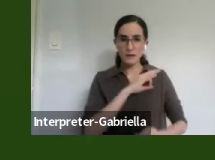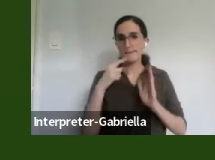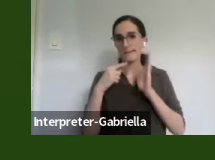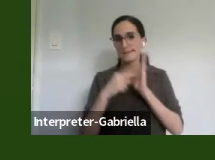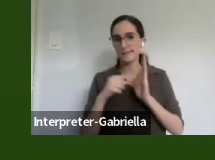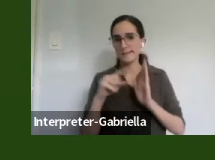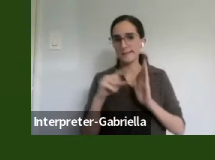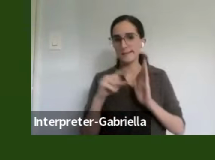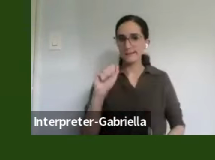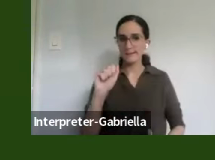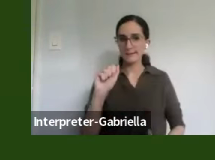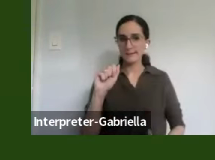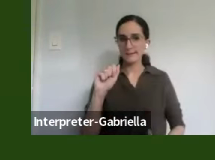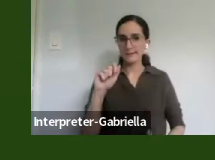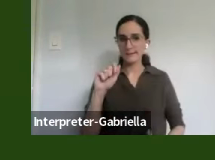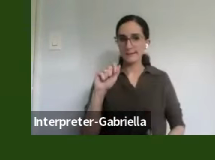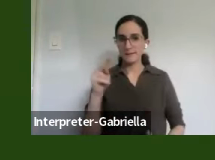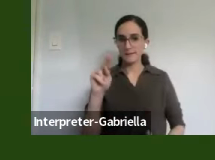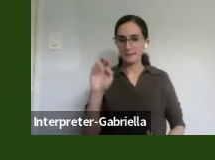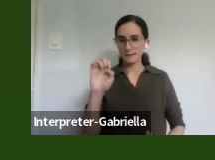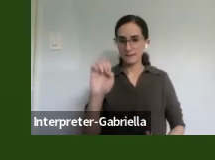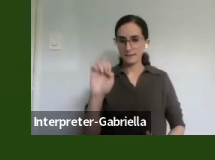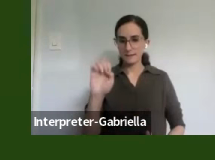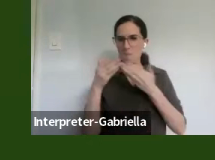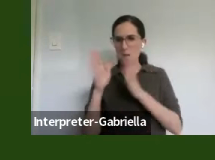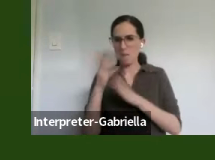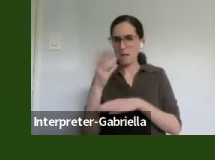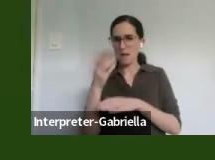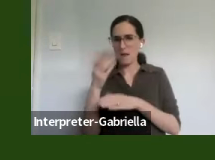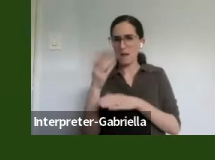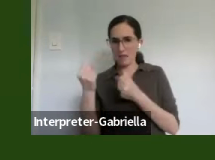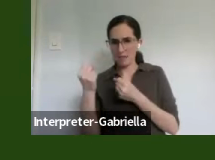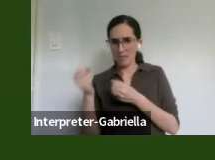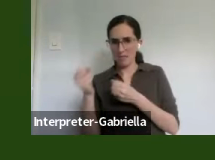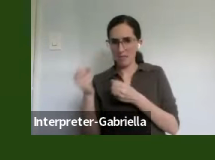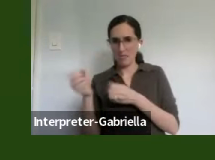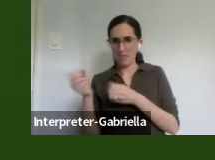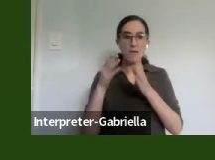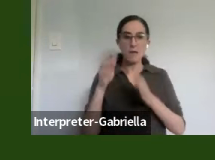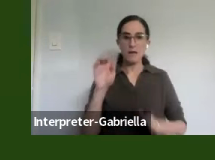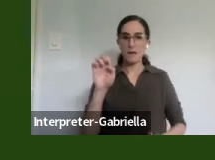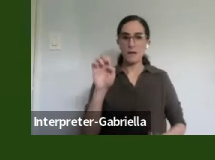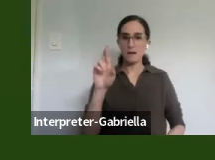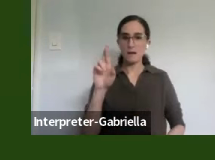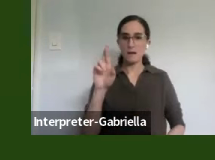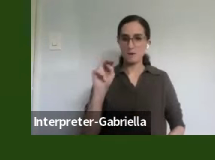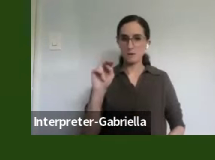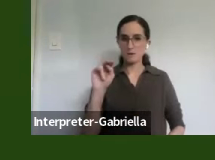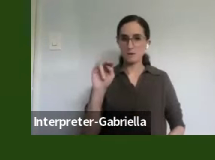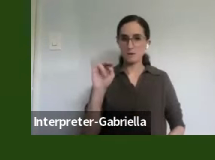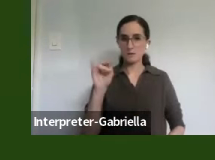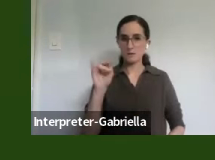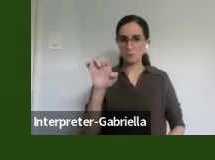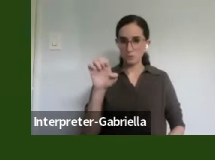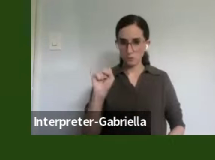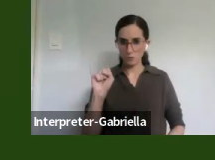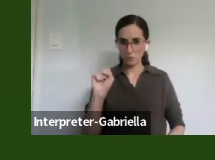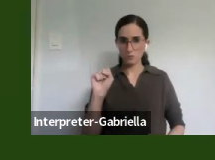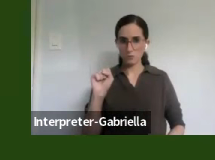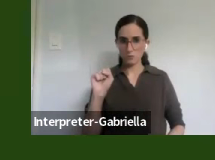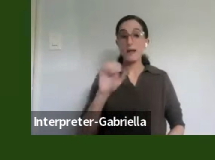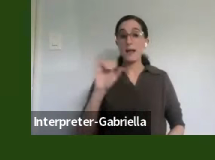Public Health, Erin Jones, who's from Workforce Boulder County, and Aisa Garita, who is part of our Boulder County